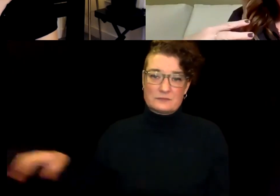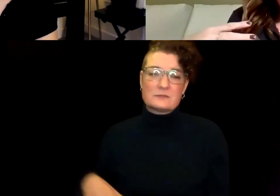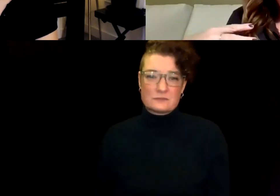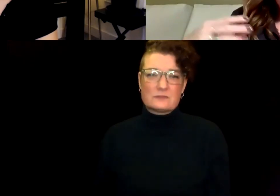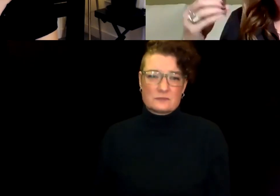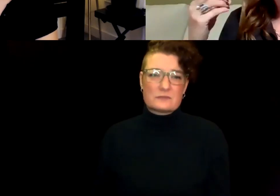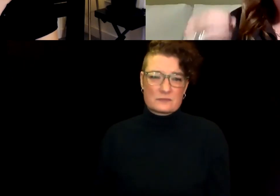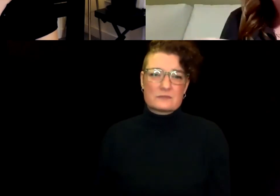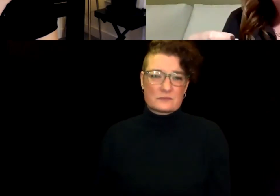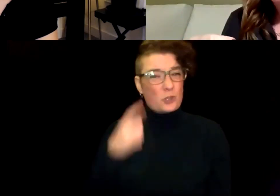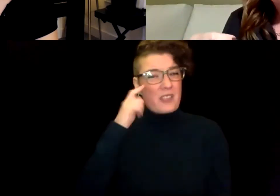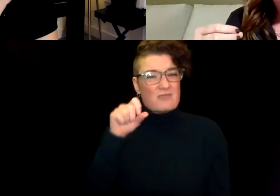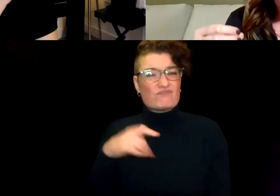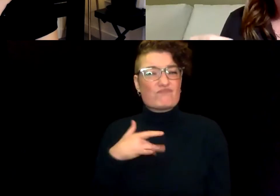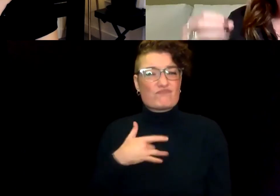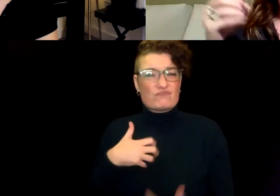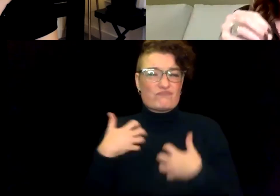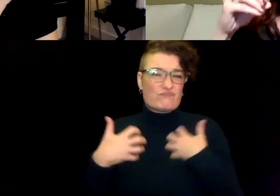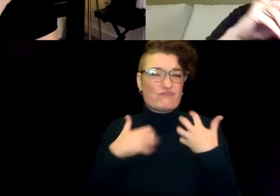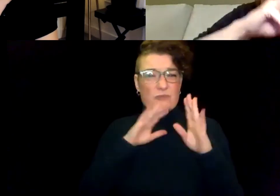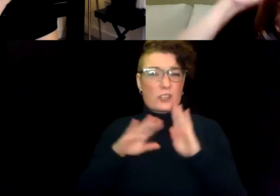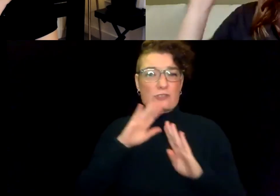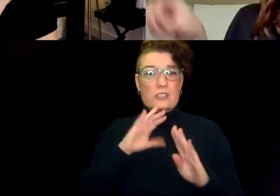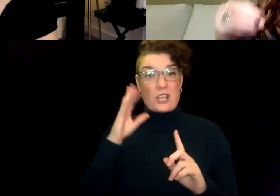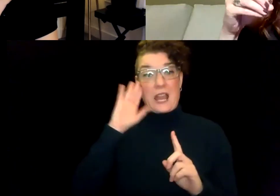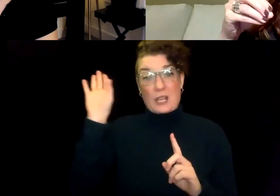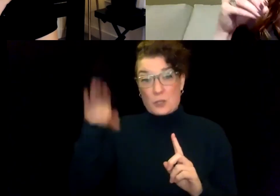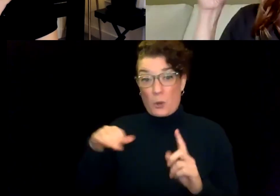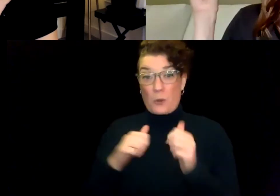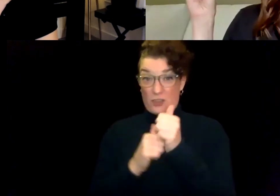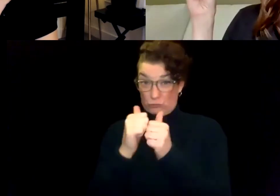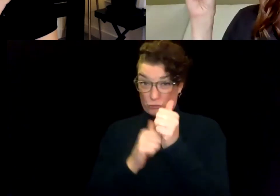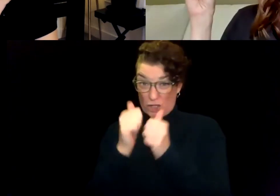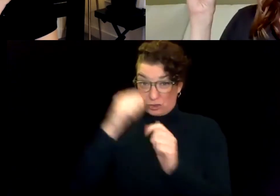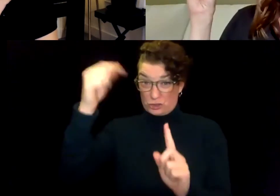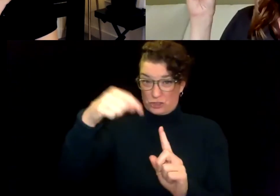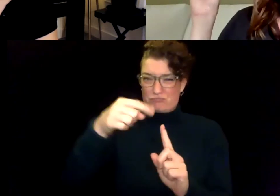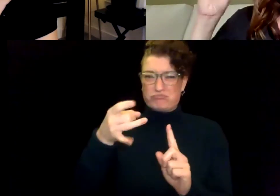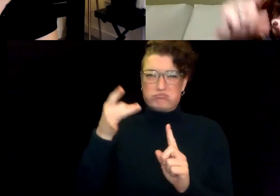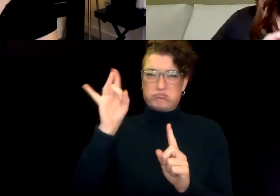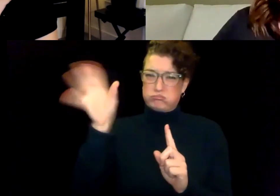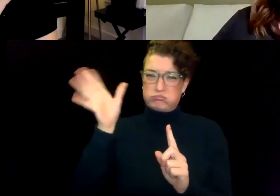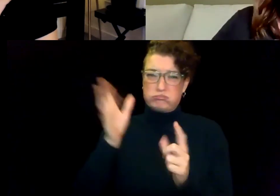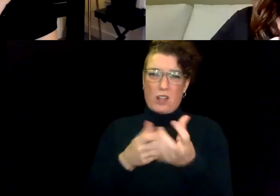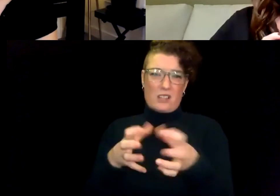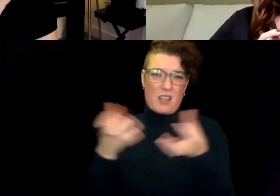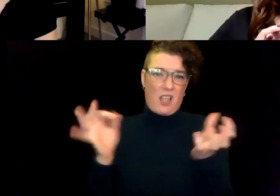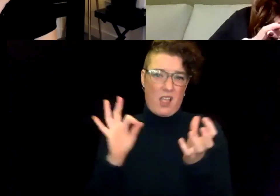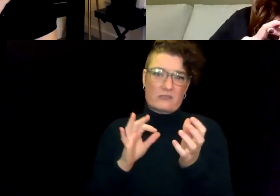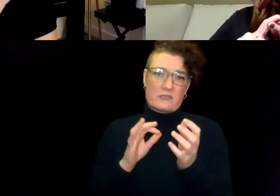is frustration, and I know there's a lot of frustration around the structures, around